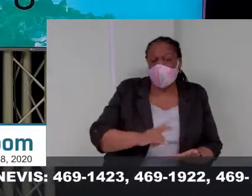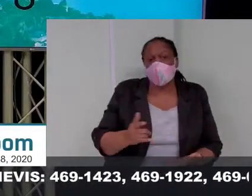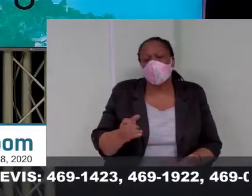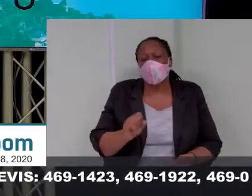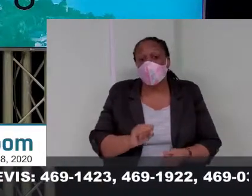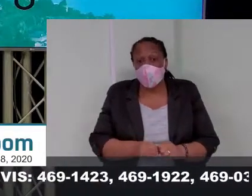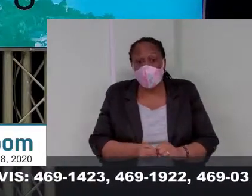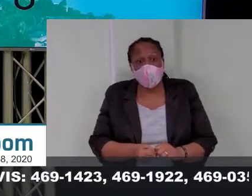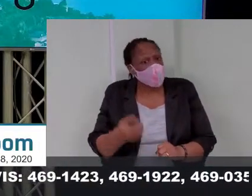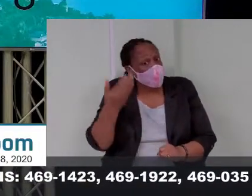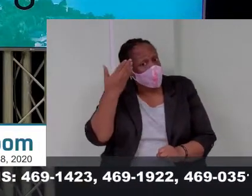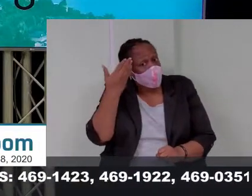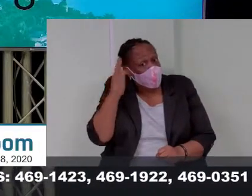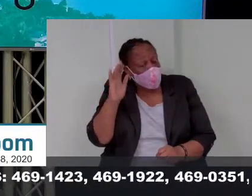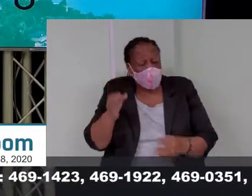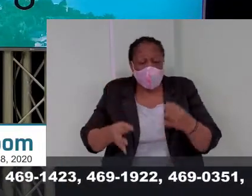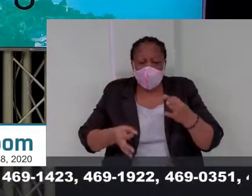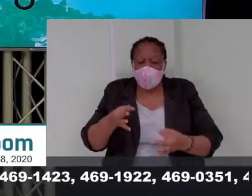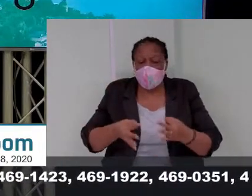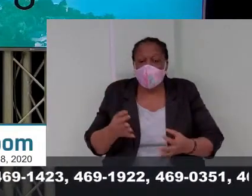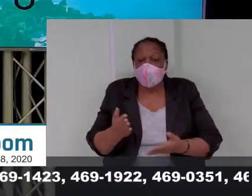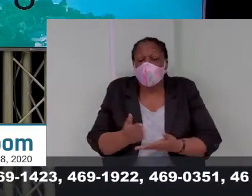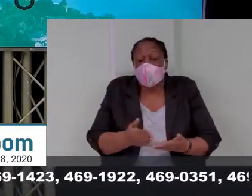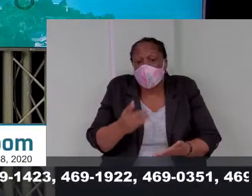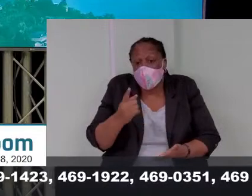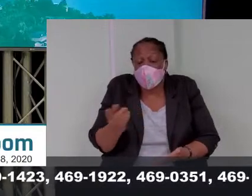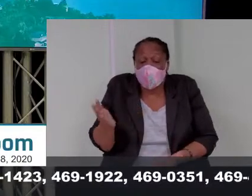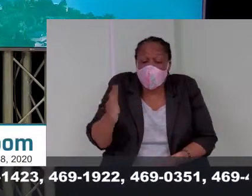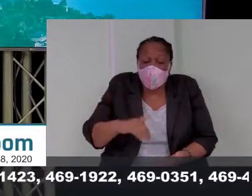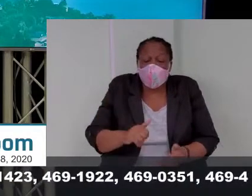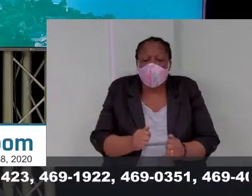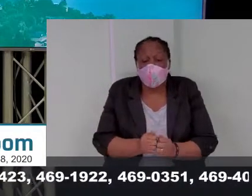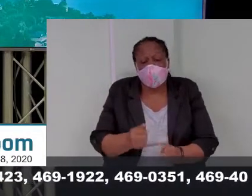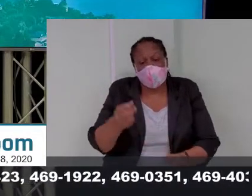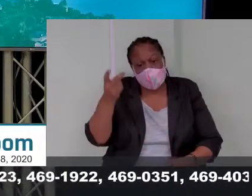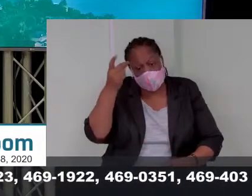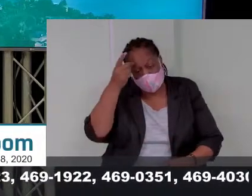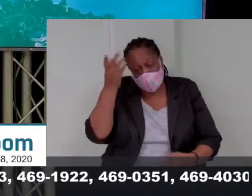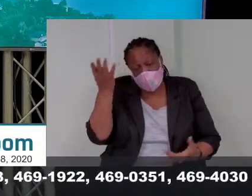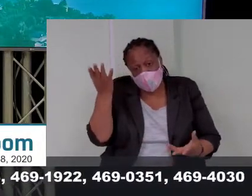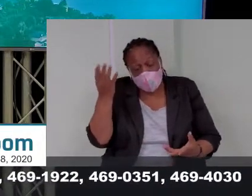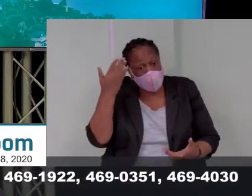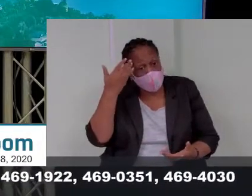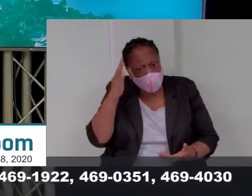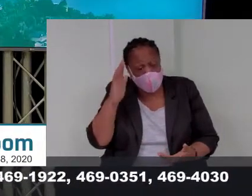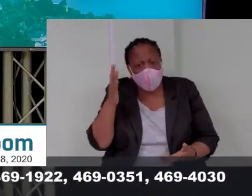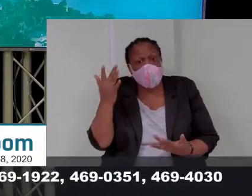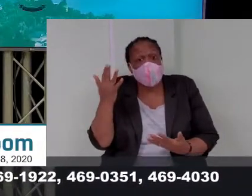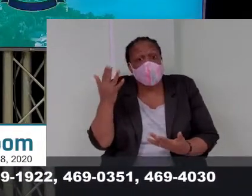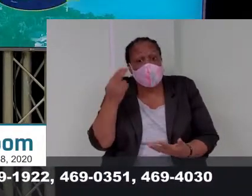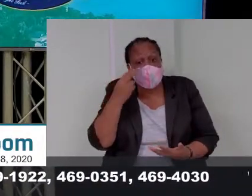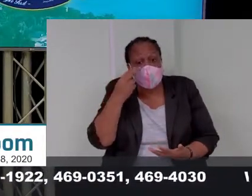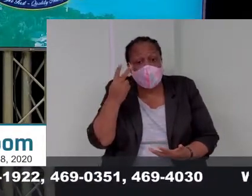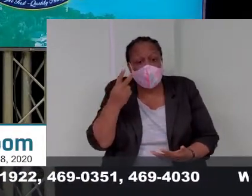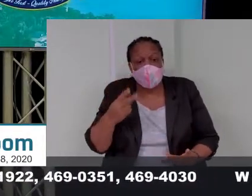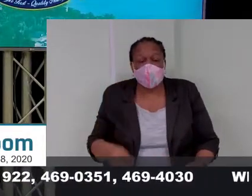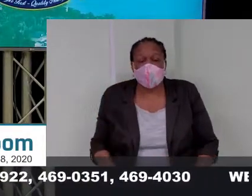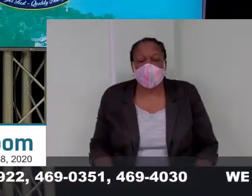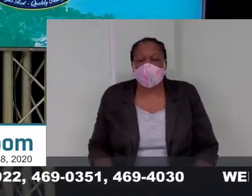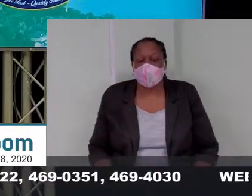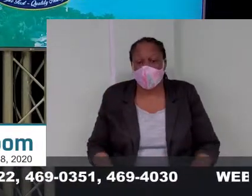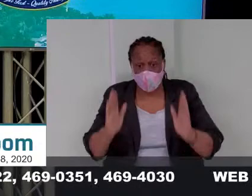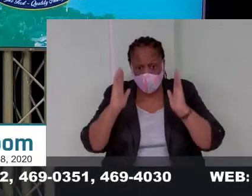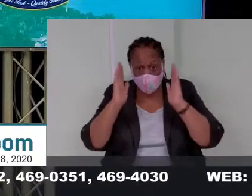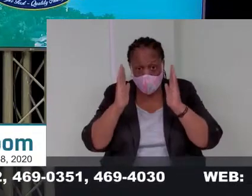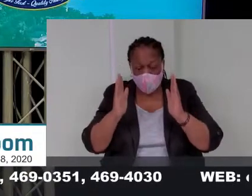possibility of the reintroduction of the virus into the Federation. So we must be mindful of